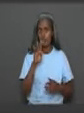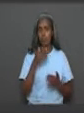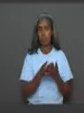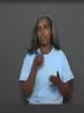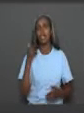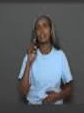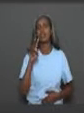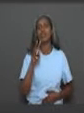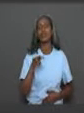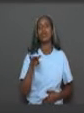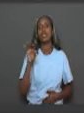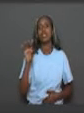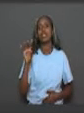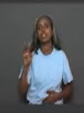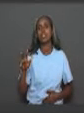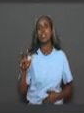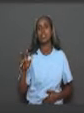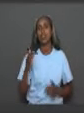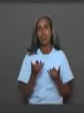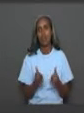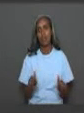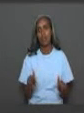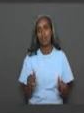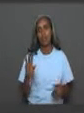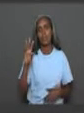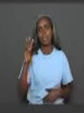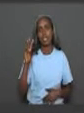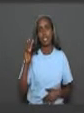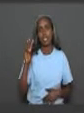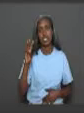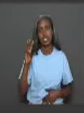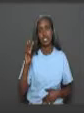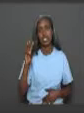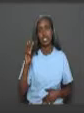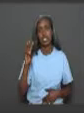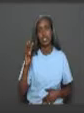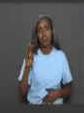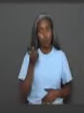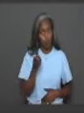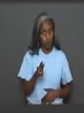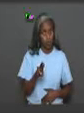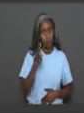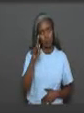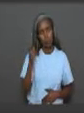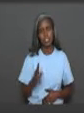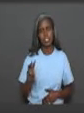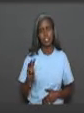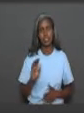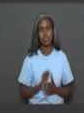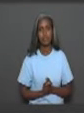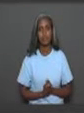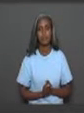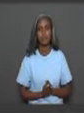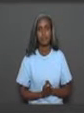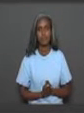minus 23 over 6 or 1/6.